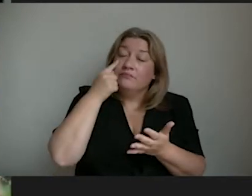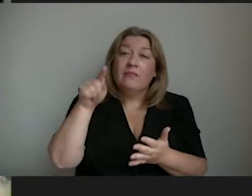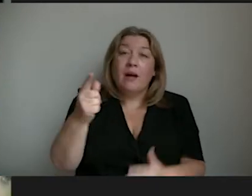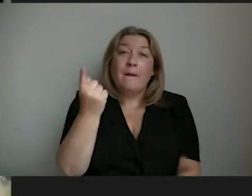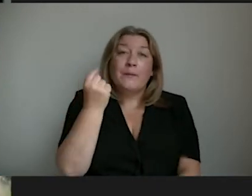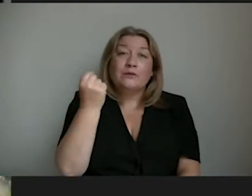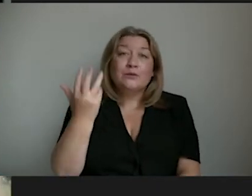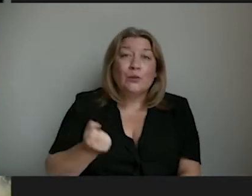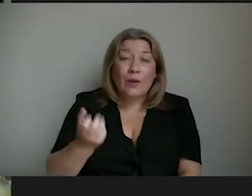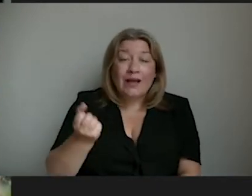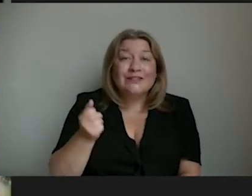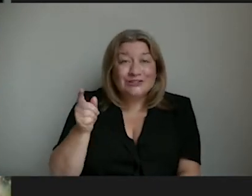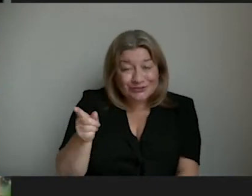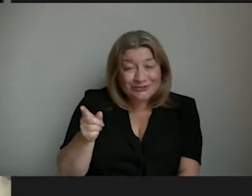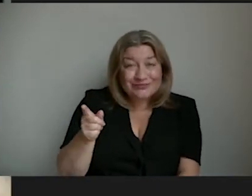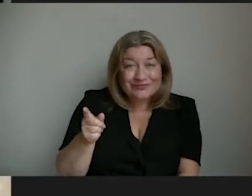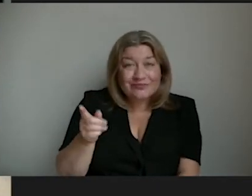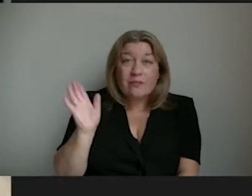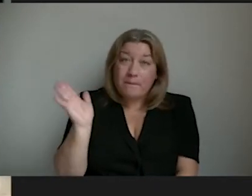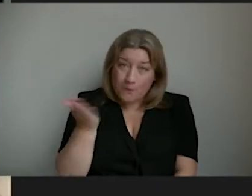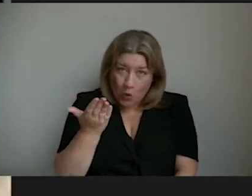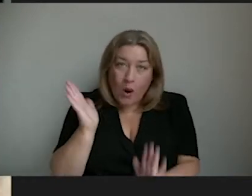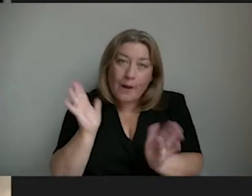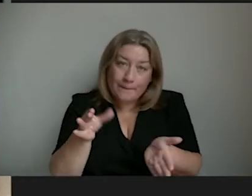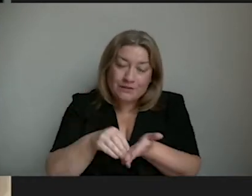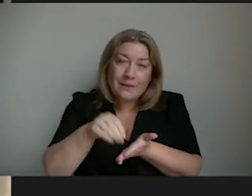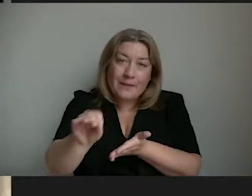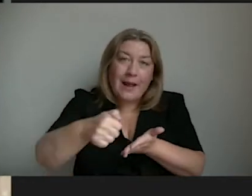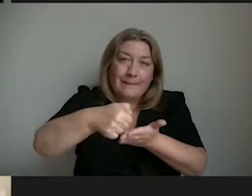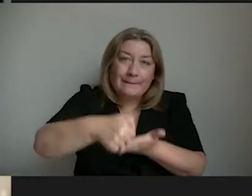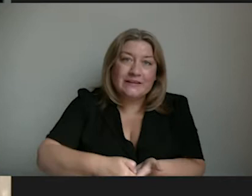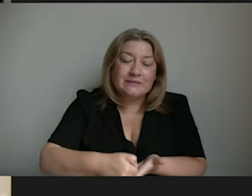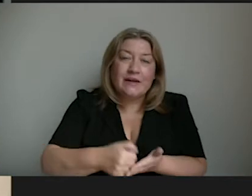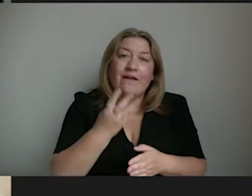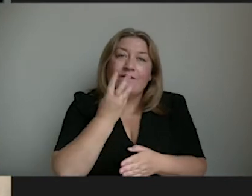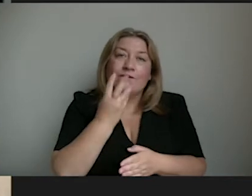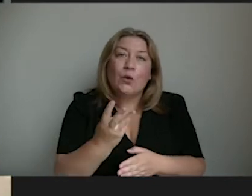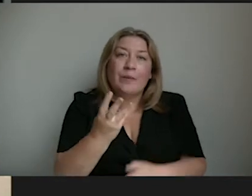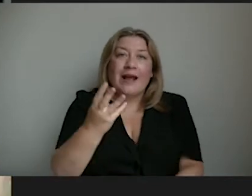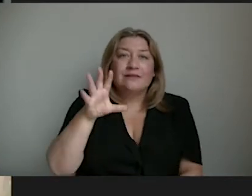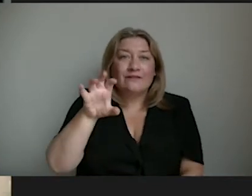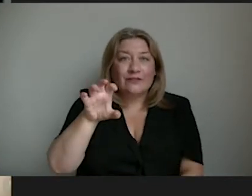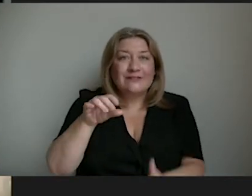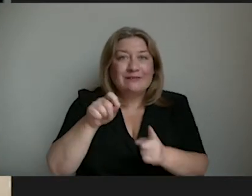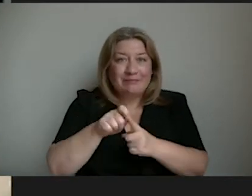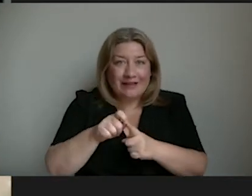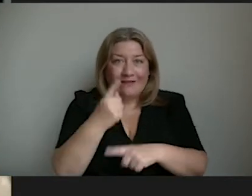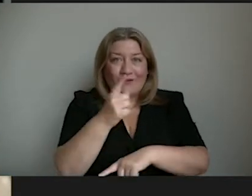what wage you're likely to receive. But all employers have to pay apprentices a minimum of £4.15 an